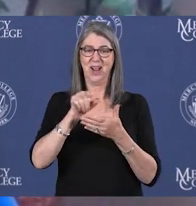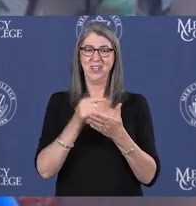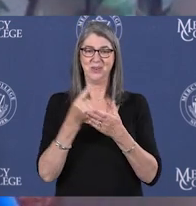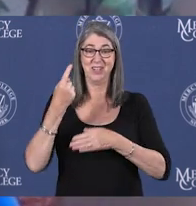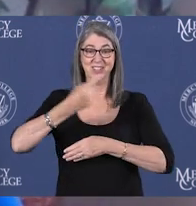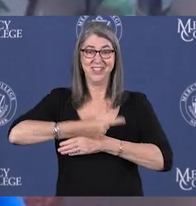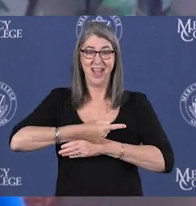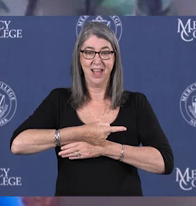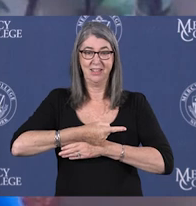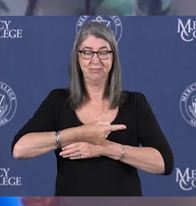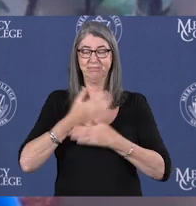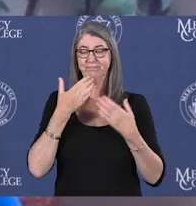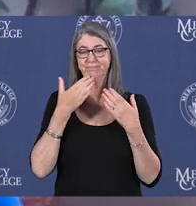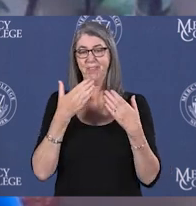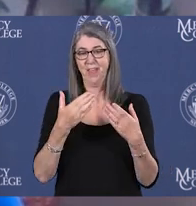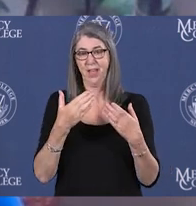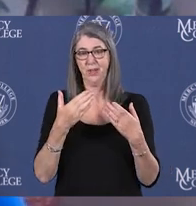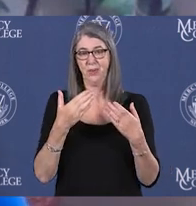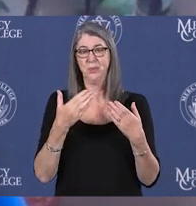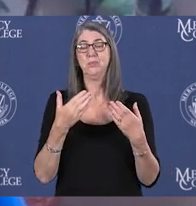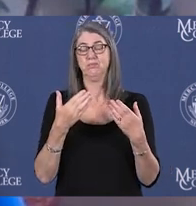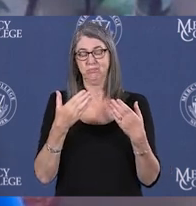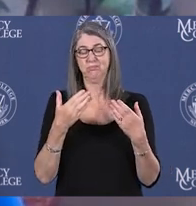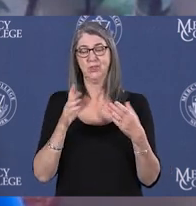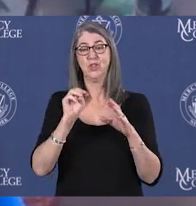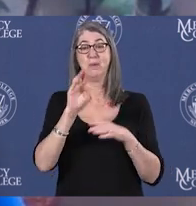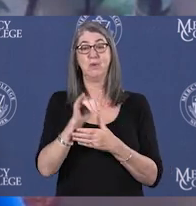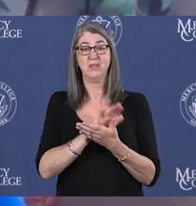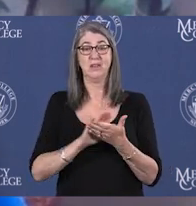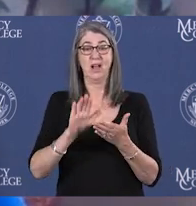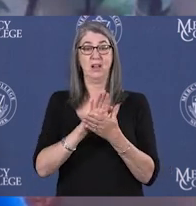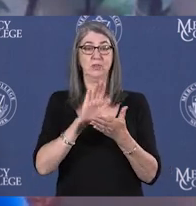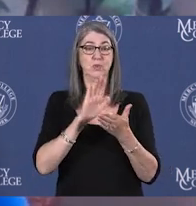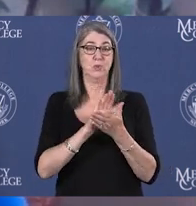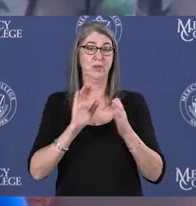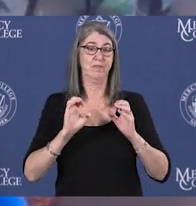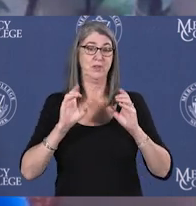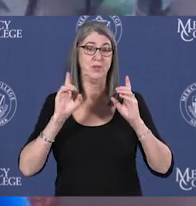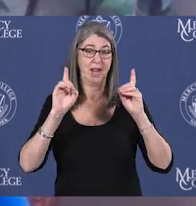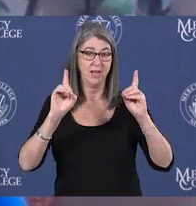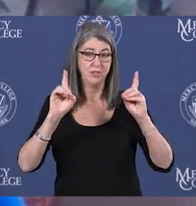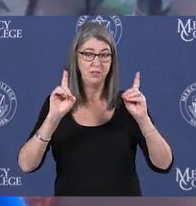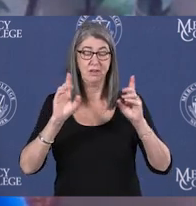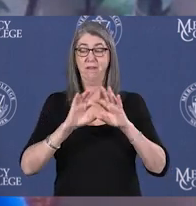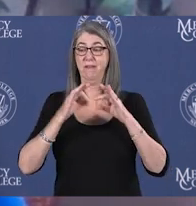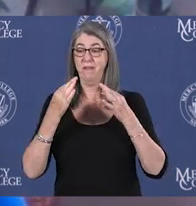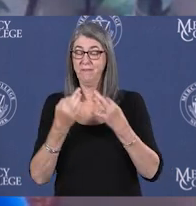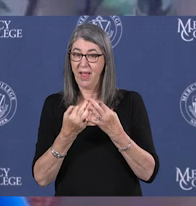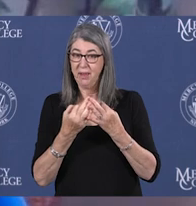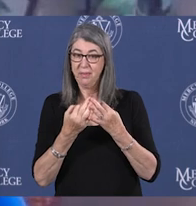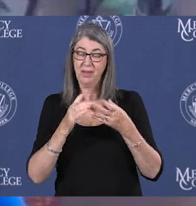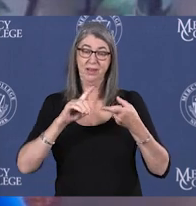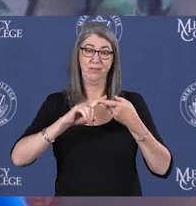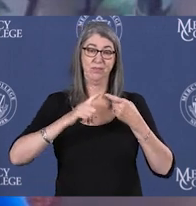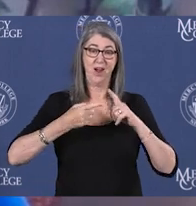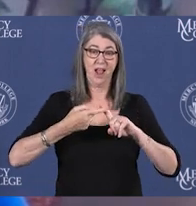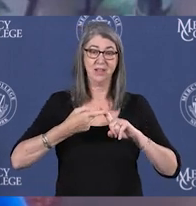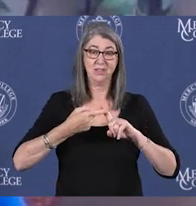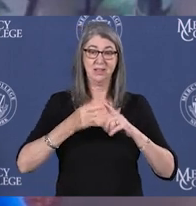day. Thank you to the Mercy College School of Education, families,